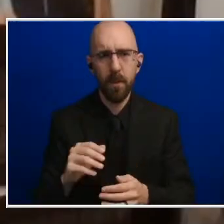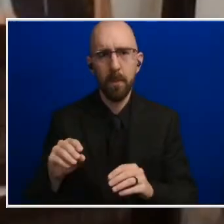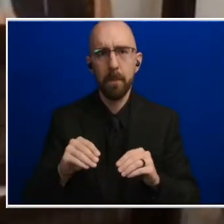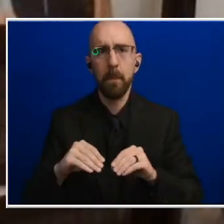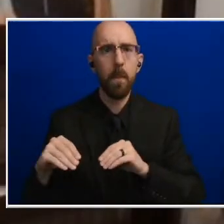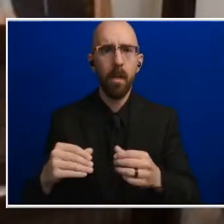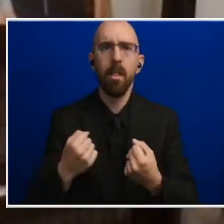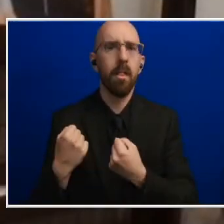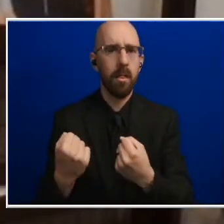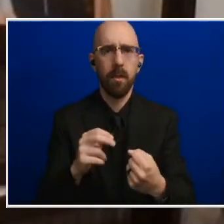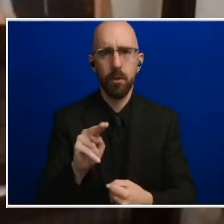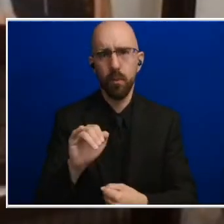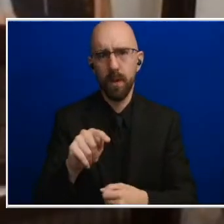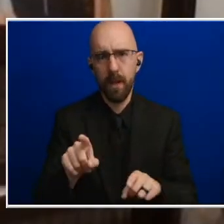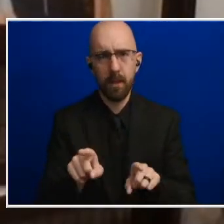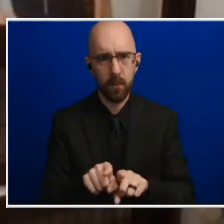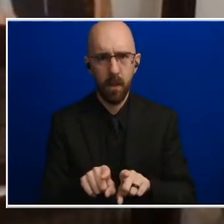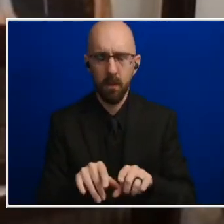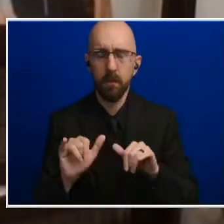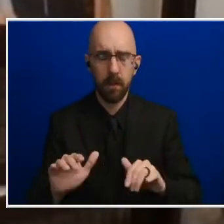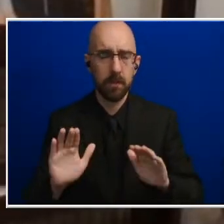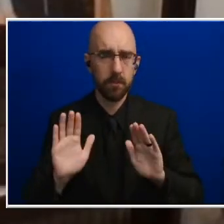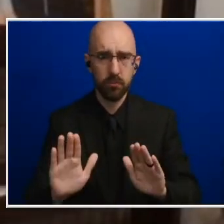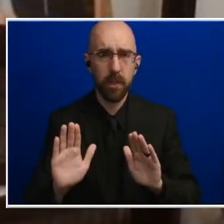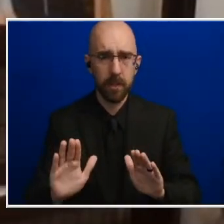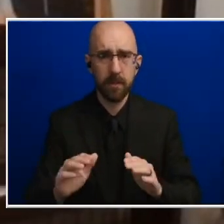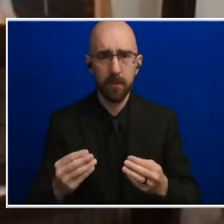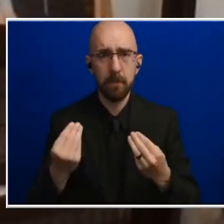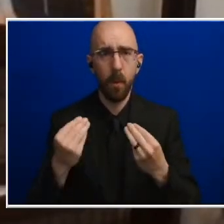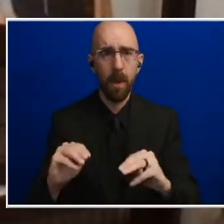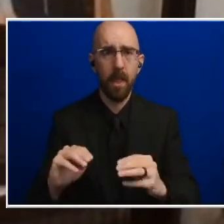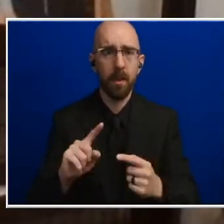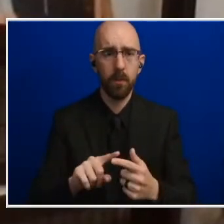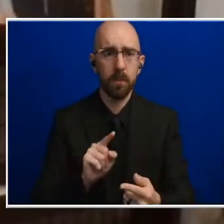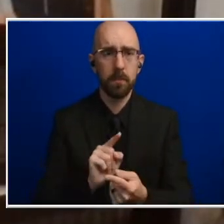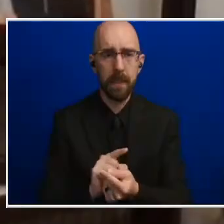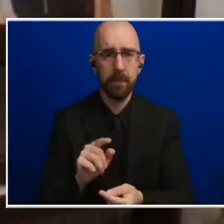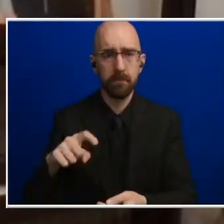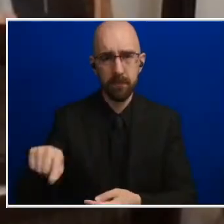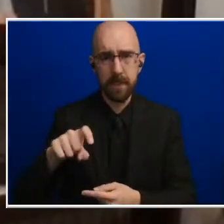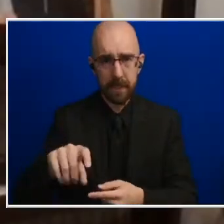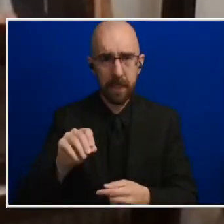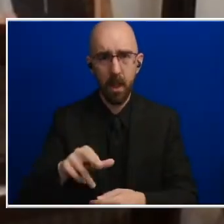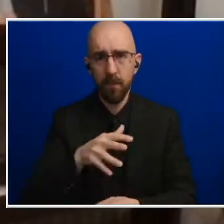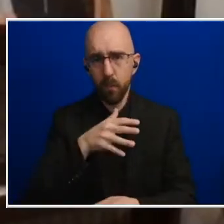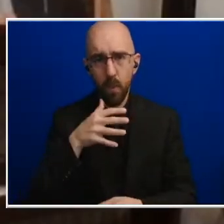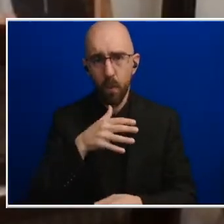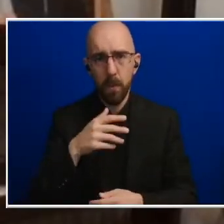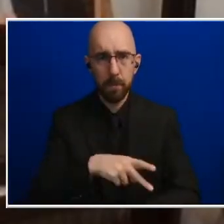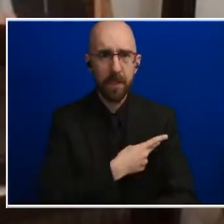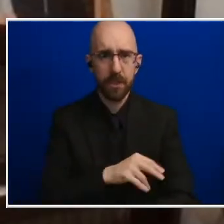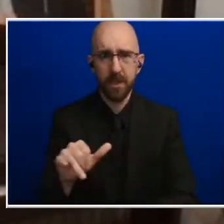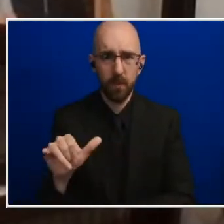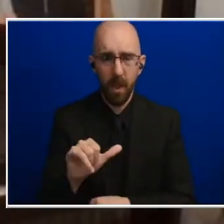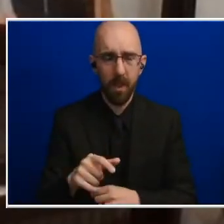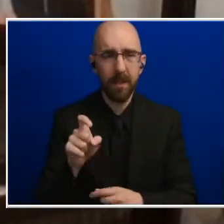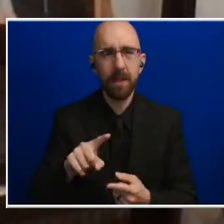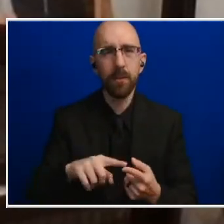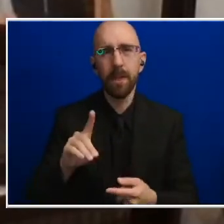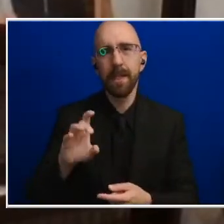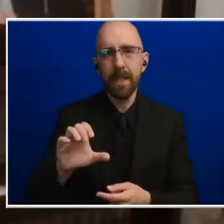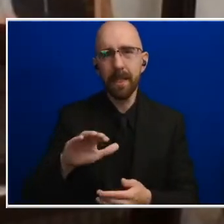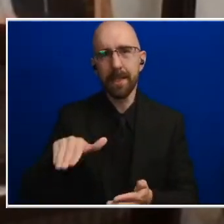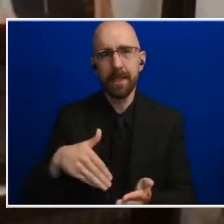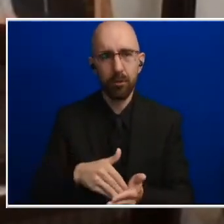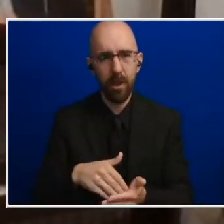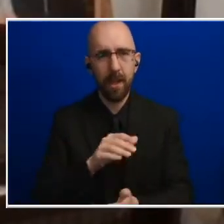that's a great modality to meet the needs of rural patients as well. But yeah, we need to decentralize clinical trials